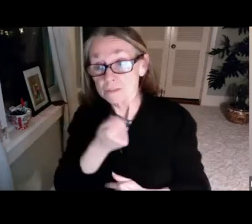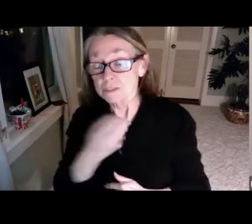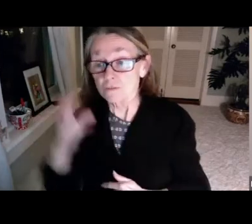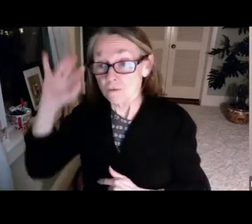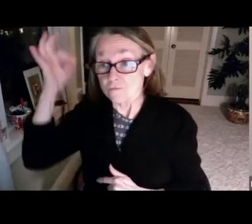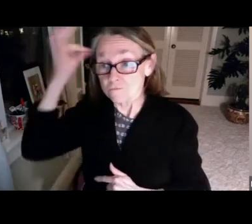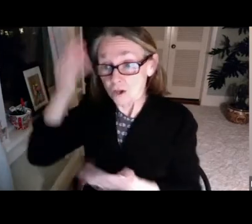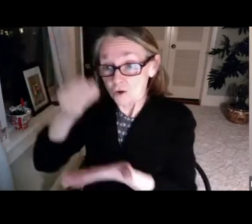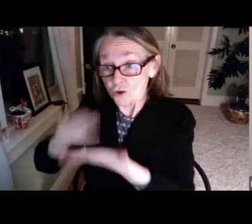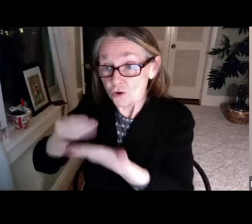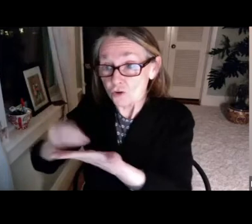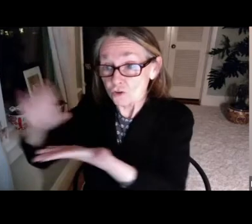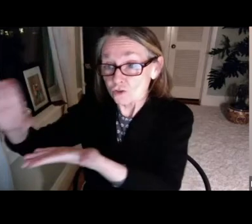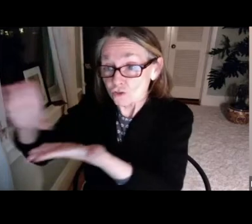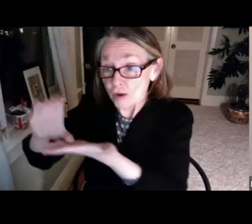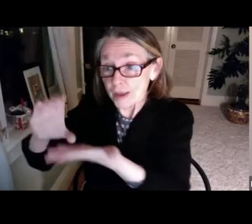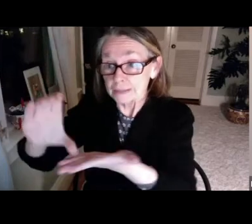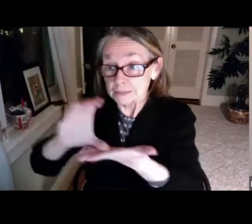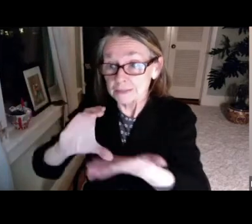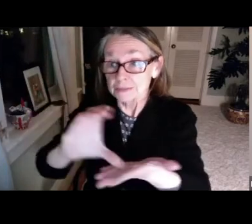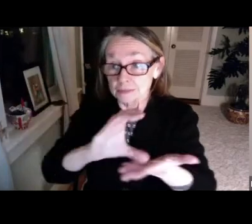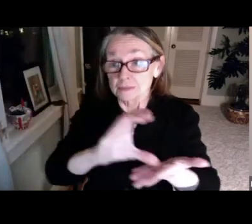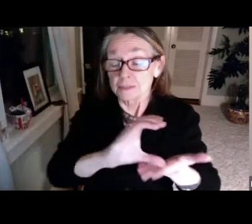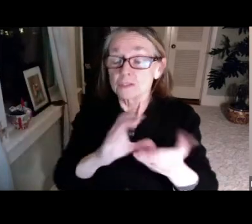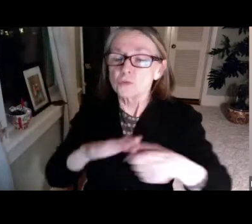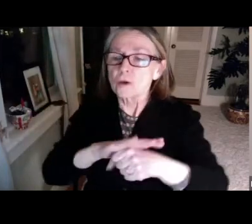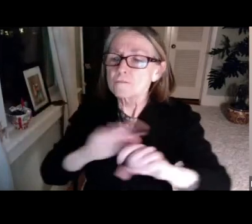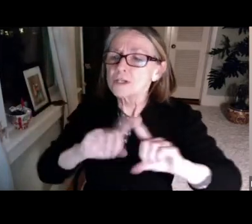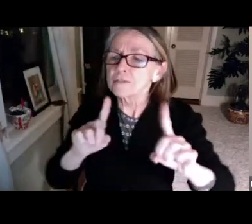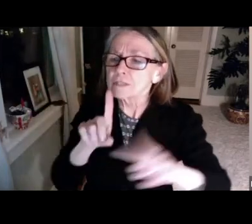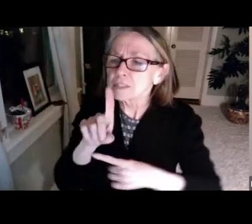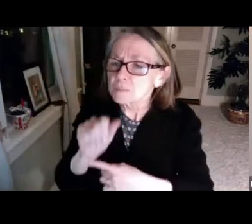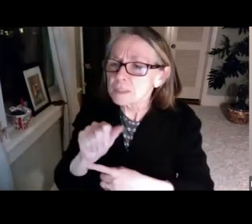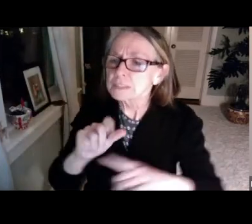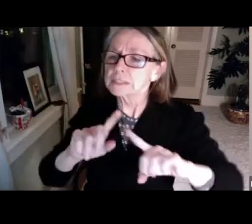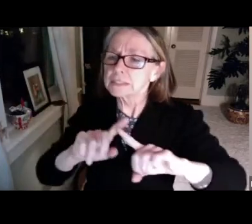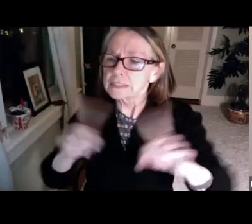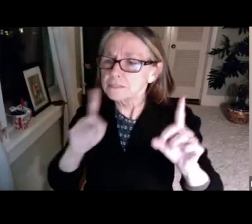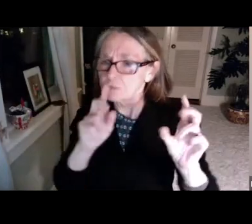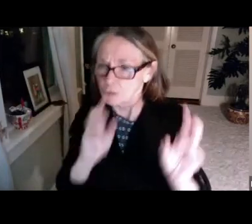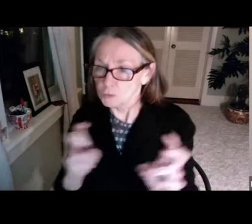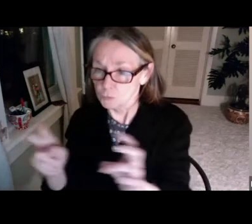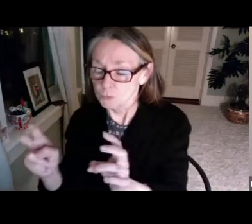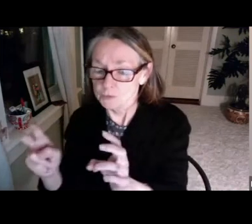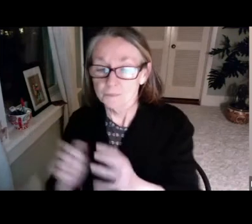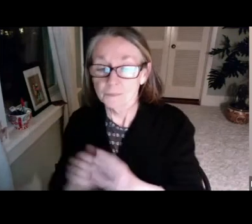cover different issues and different types of disabilities. For this presentation, we're focusing on